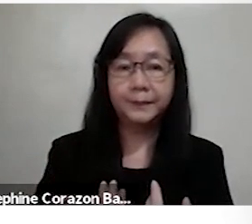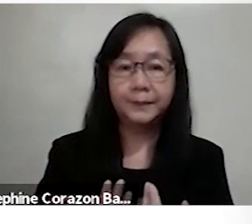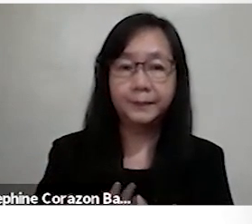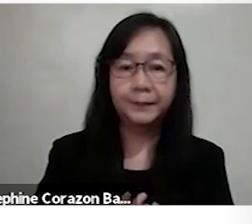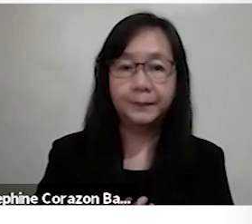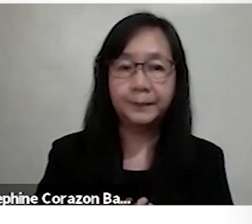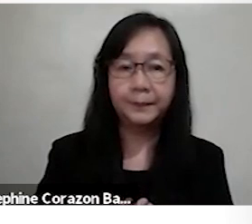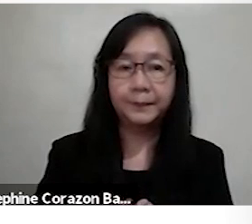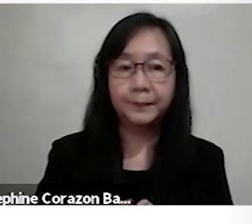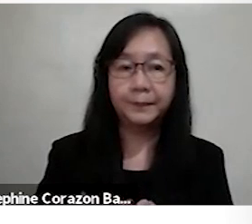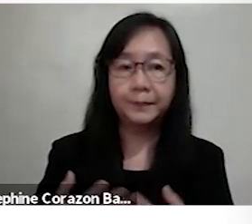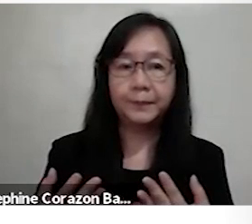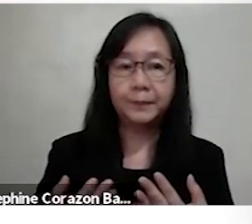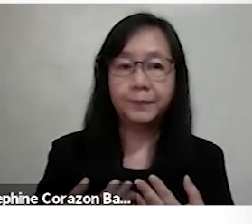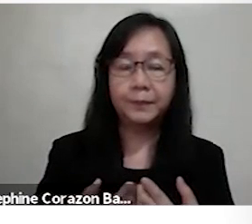specifically in